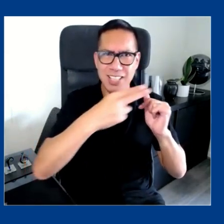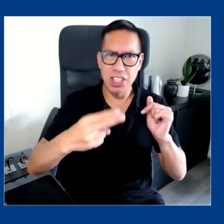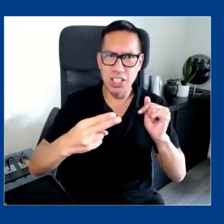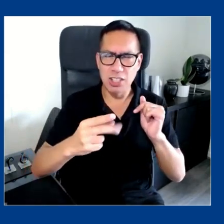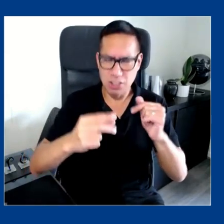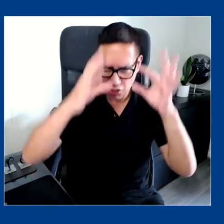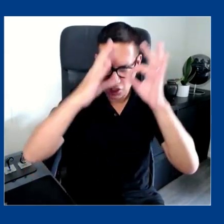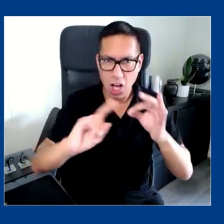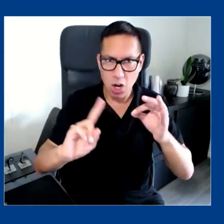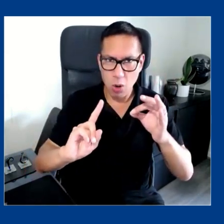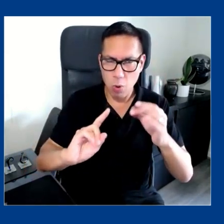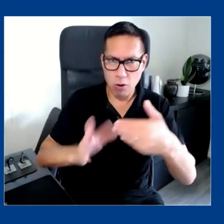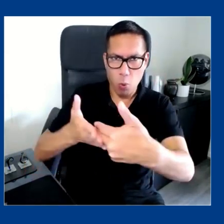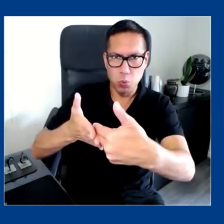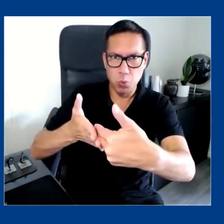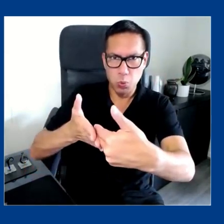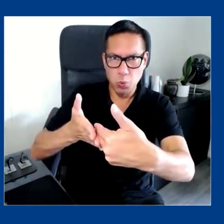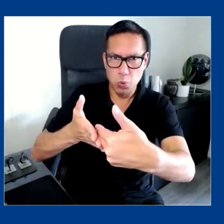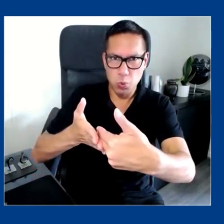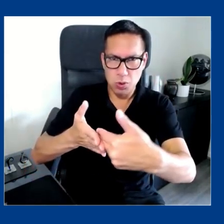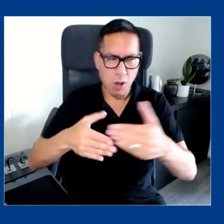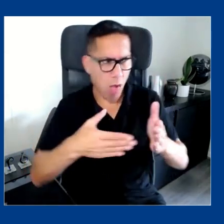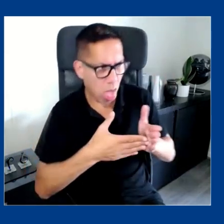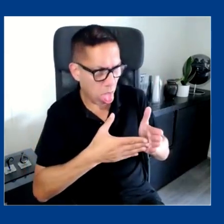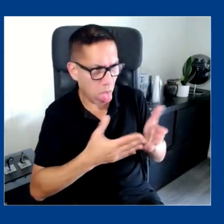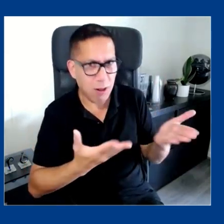this must have made it very difficult. So tell us